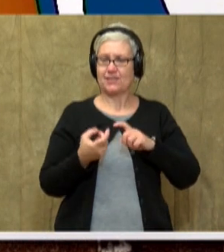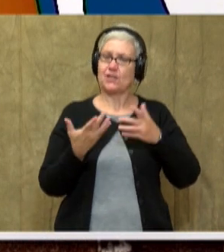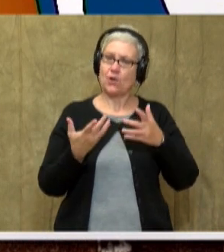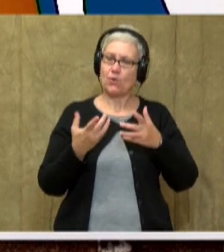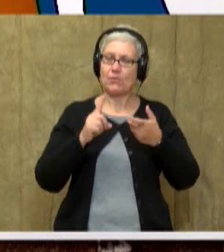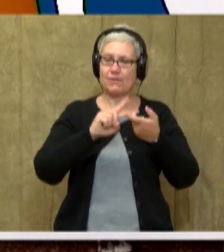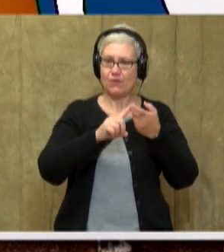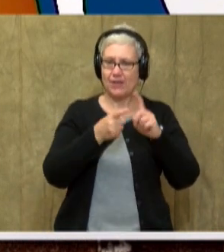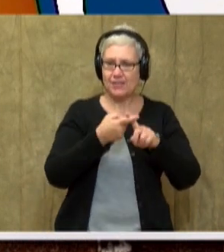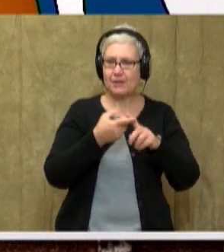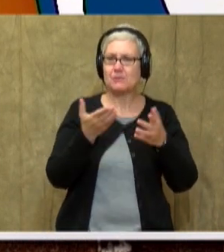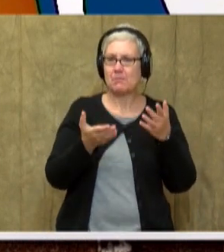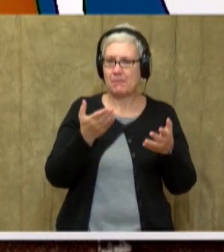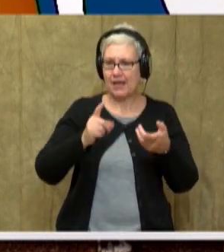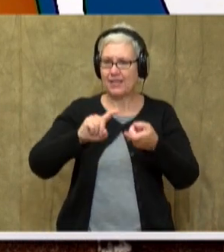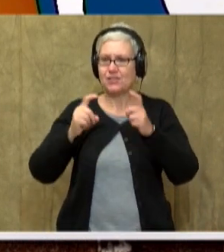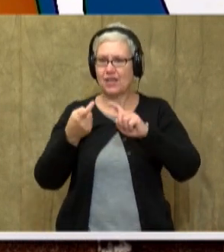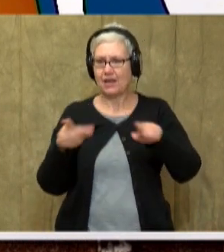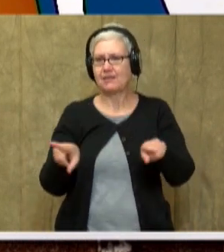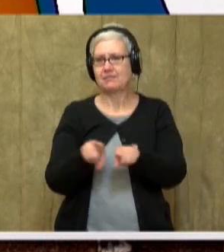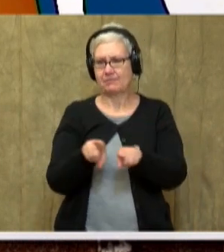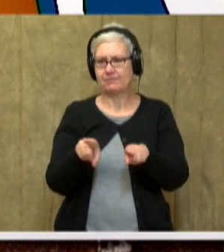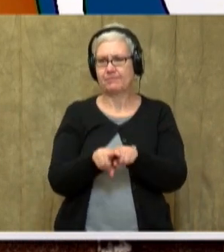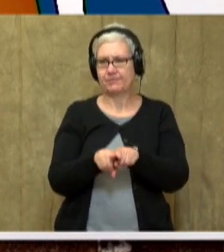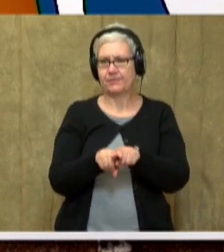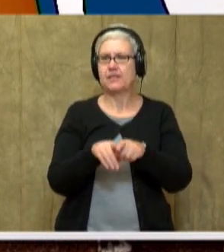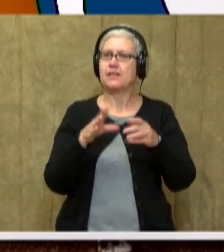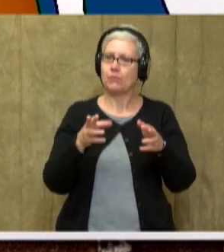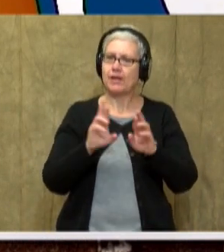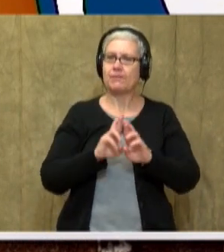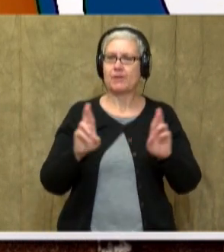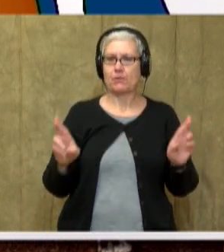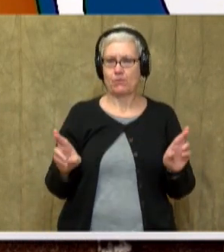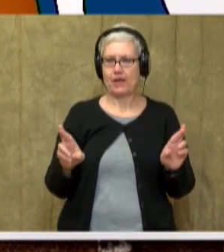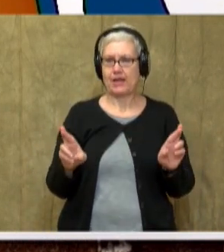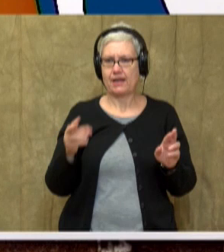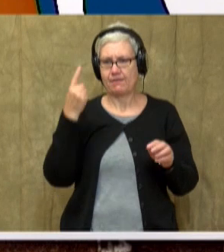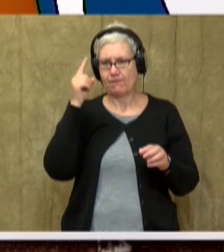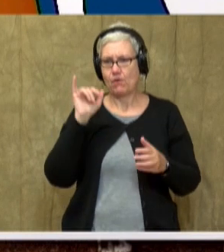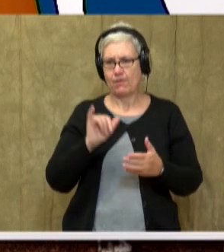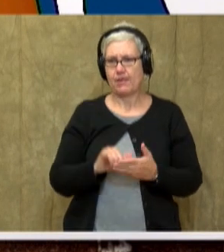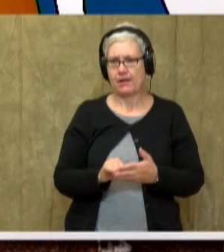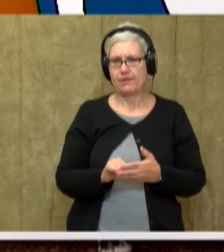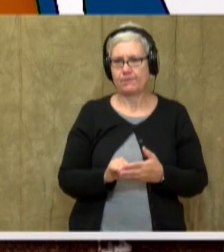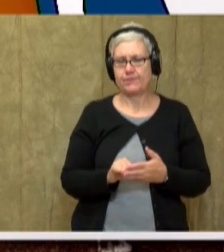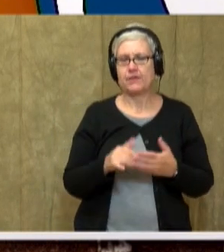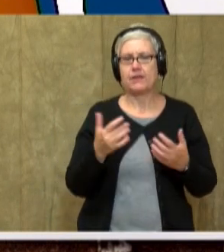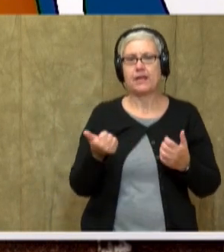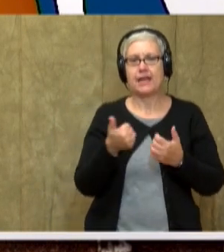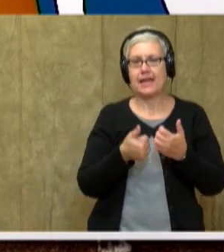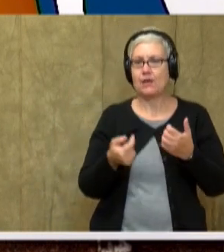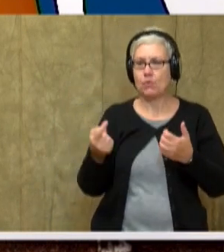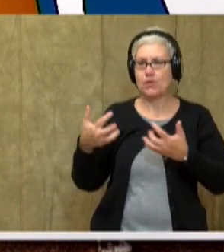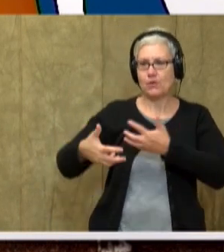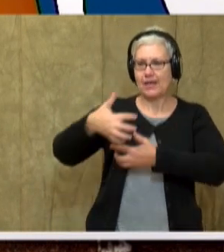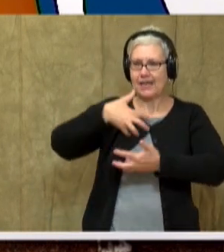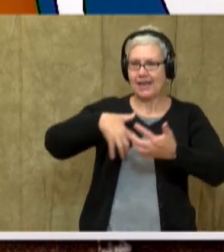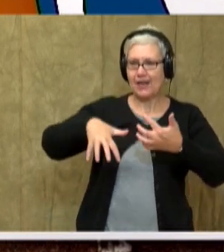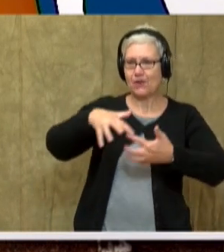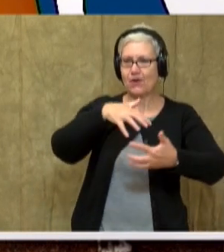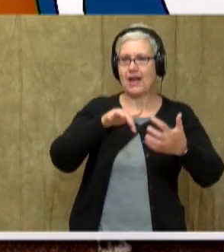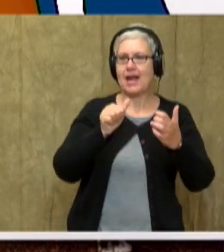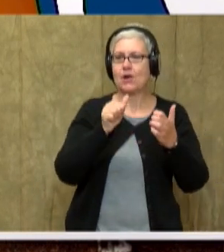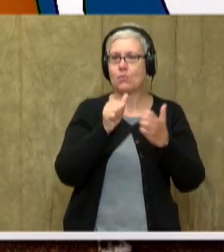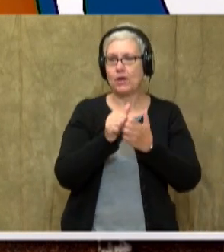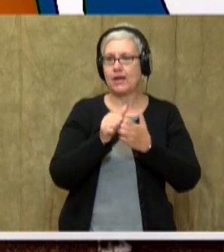may change. So we have to be aware and ready for that. But anybody that you can interact with over the summertime, you know,